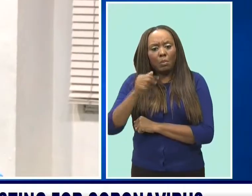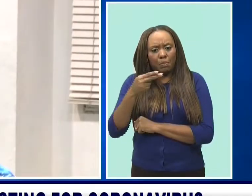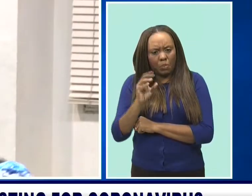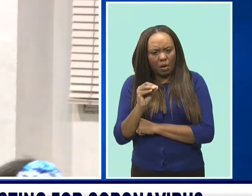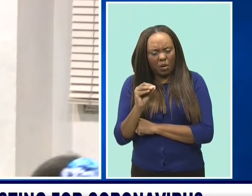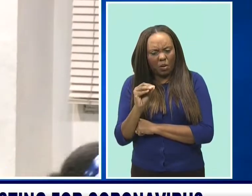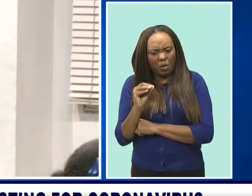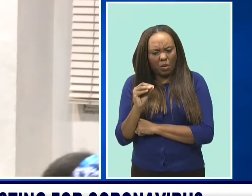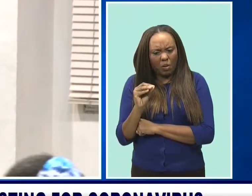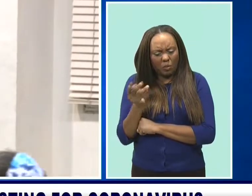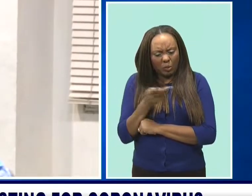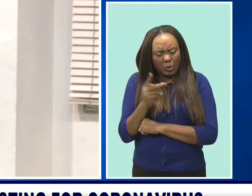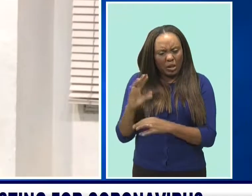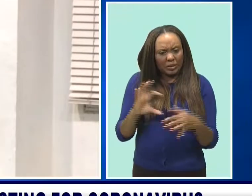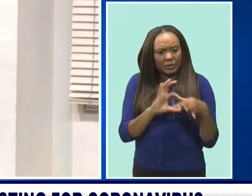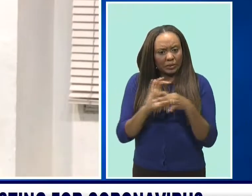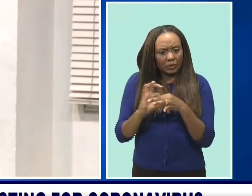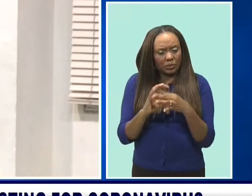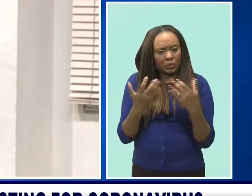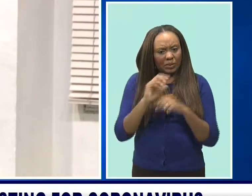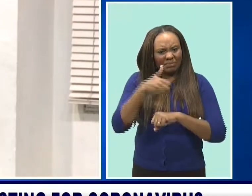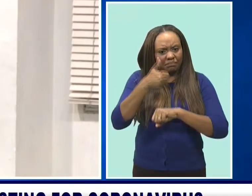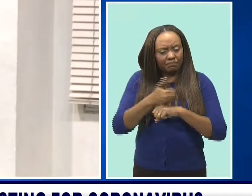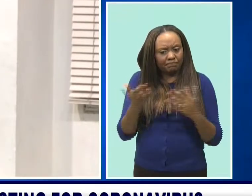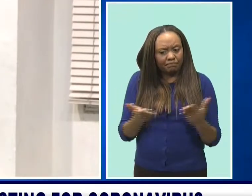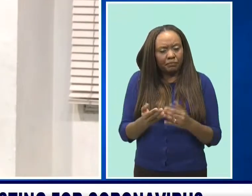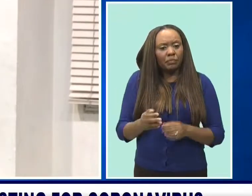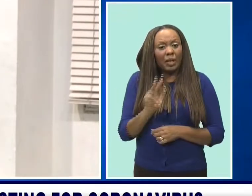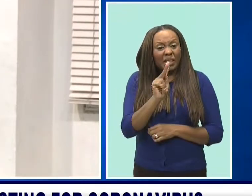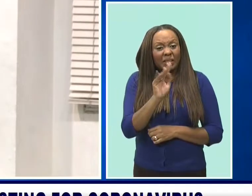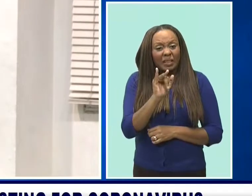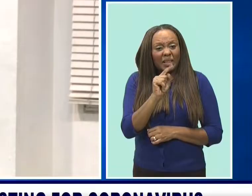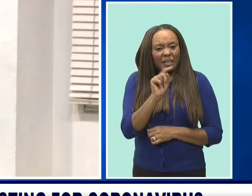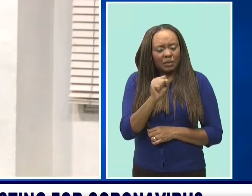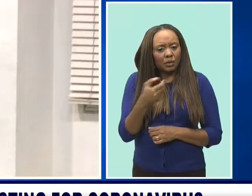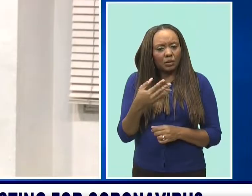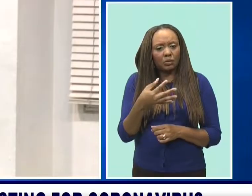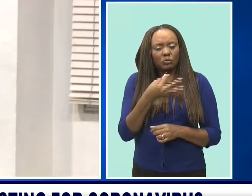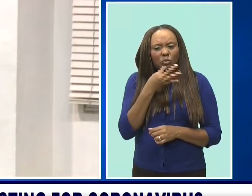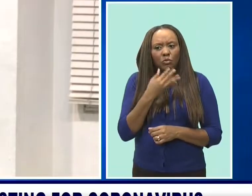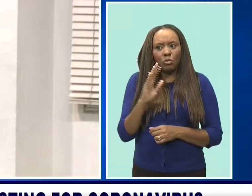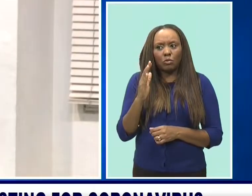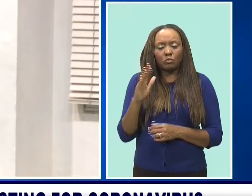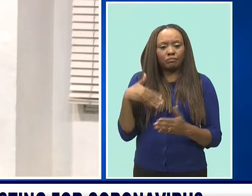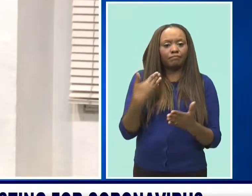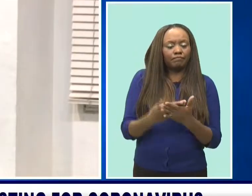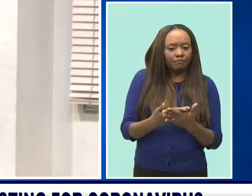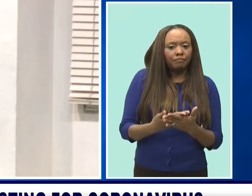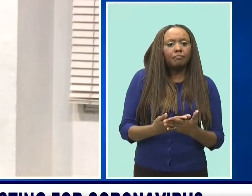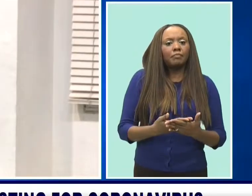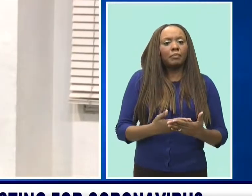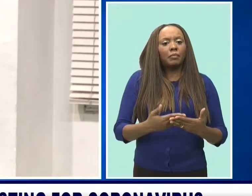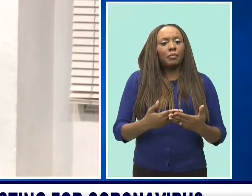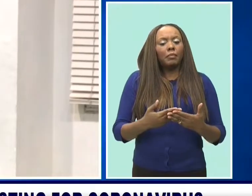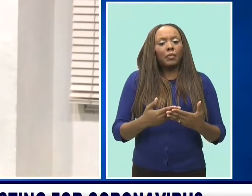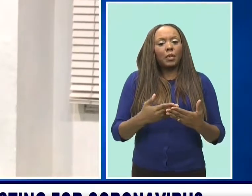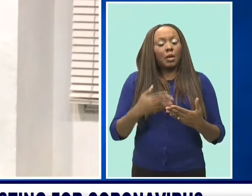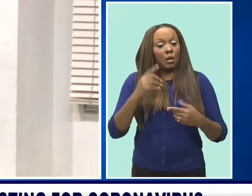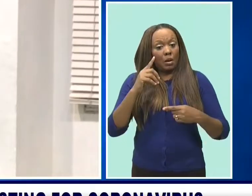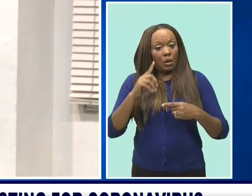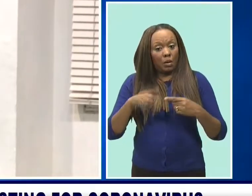have that facility in Barbados. And the kits are coming shortly. The primers are coming shortly, and after a